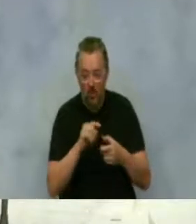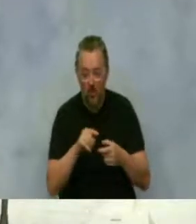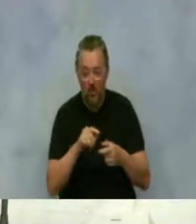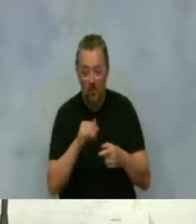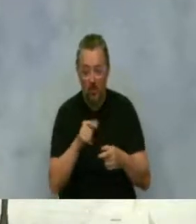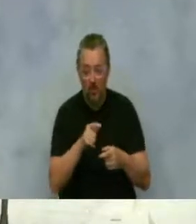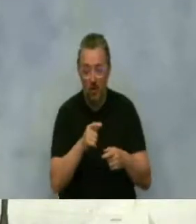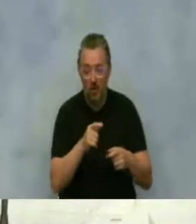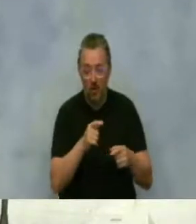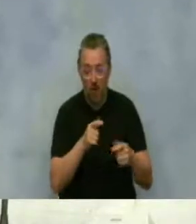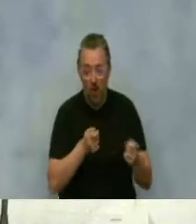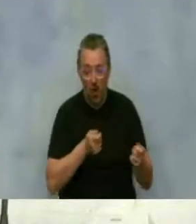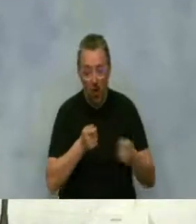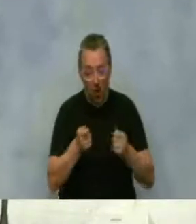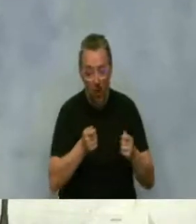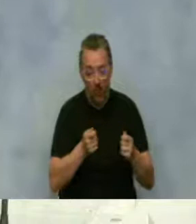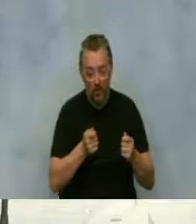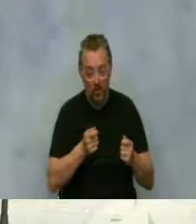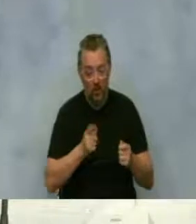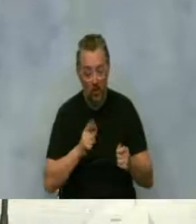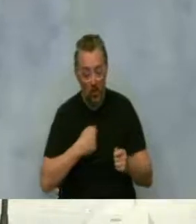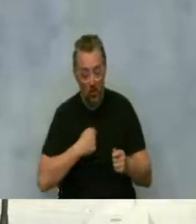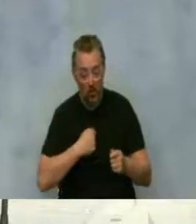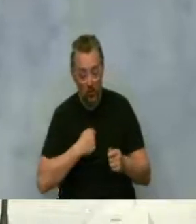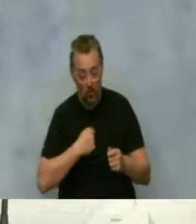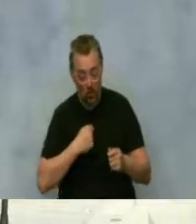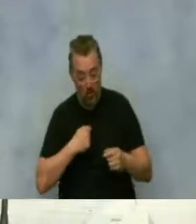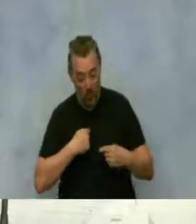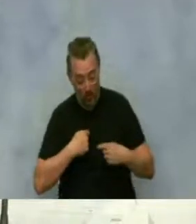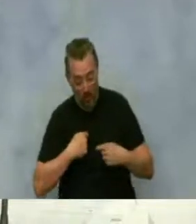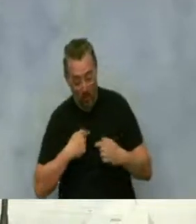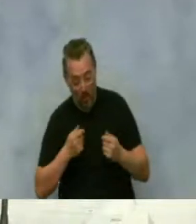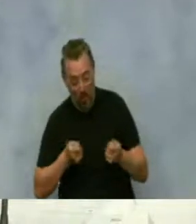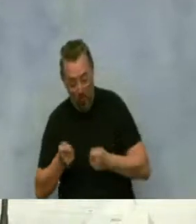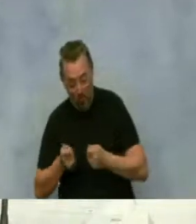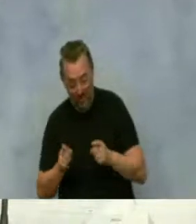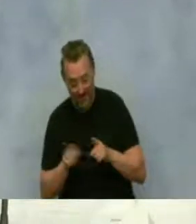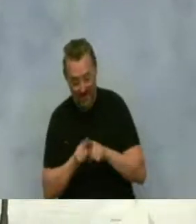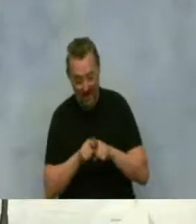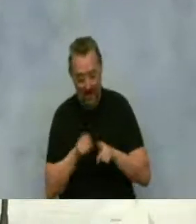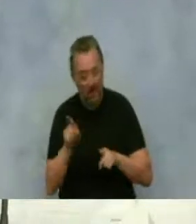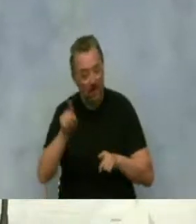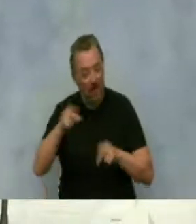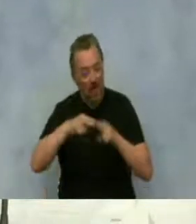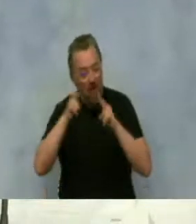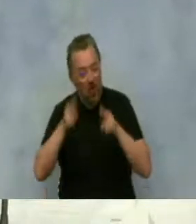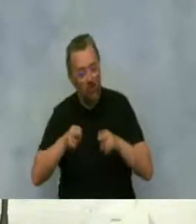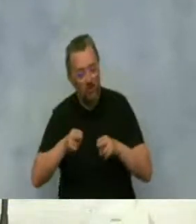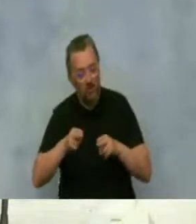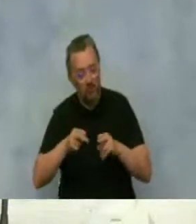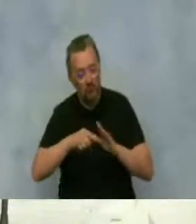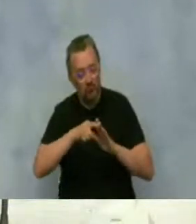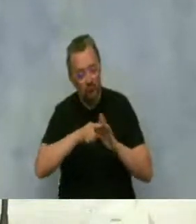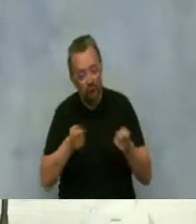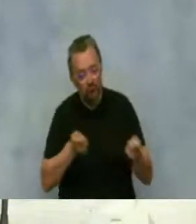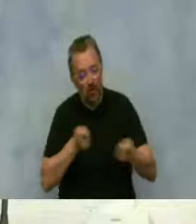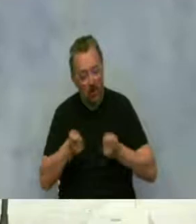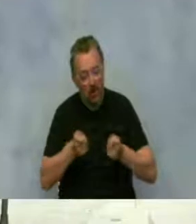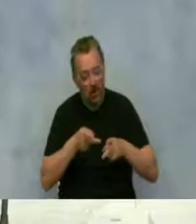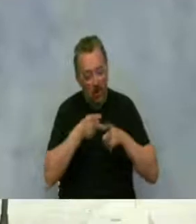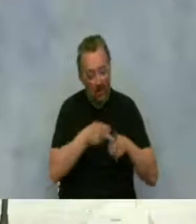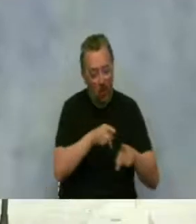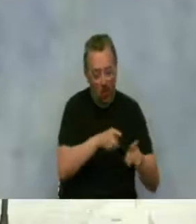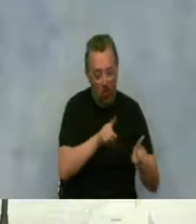to the exact same standard as we require to operate, and the Scottish Housing Regulator regulates them to that standard, and they require to report against